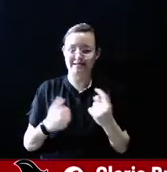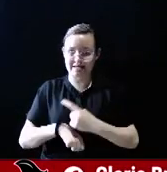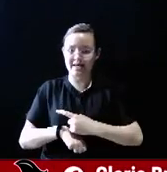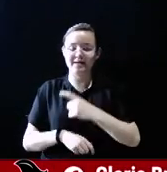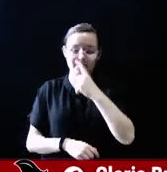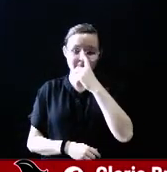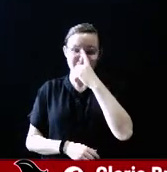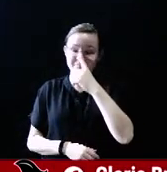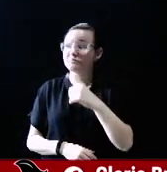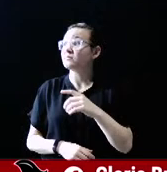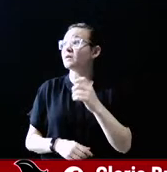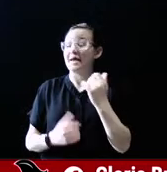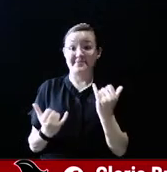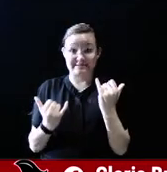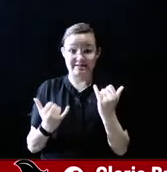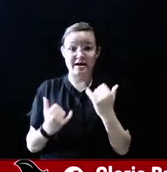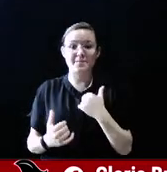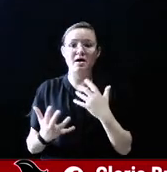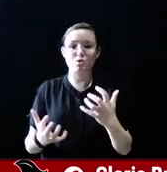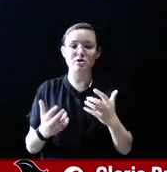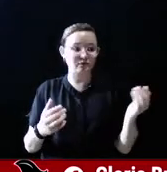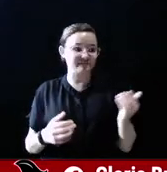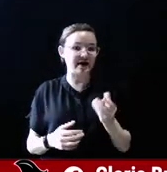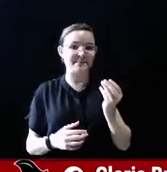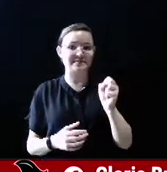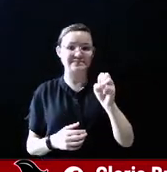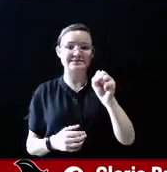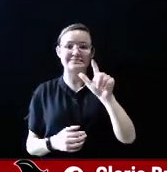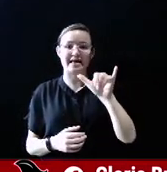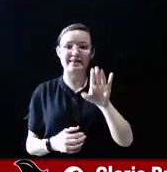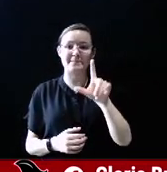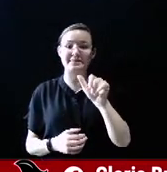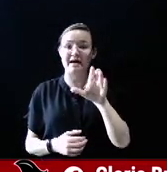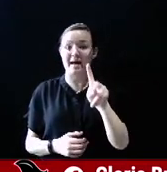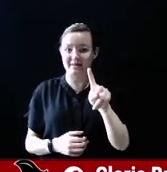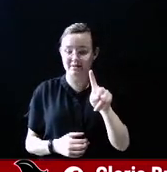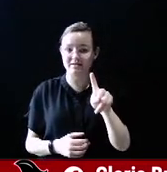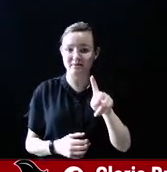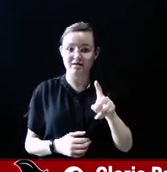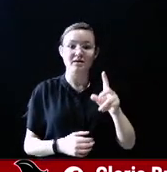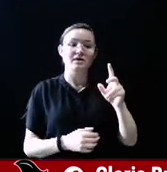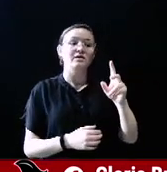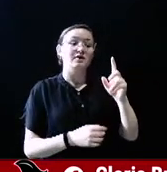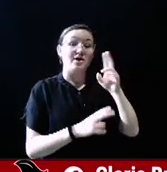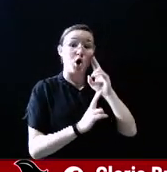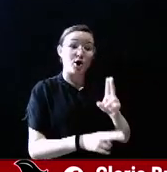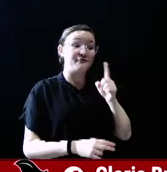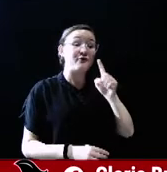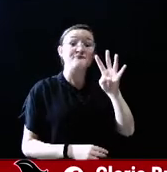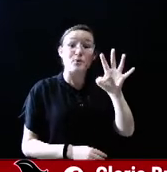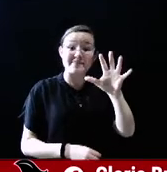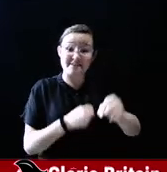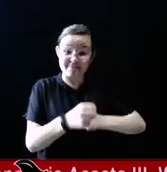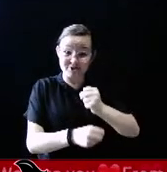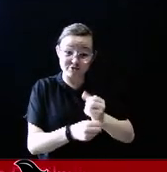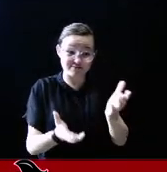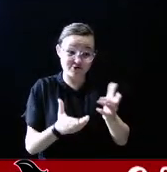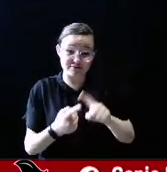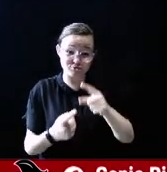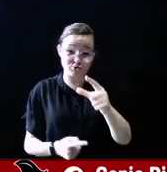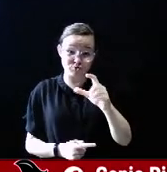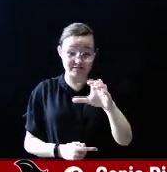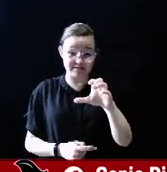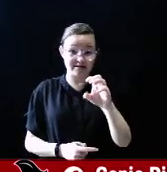today. But at this time, I would like to invite Ms. Sally Black to the podium in honor of her 45 years of service to Goose